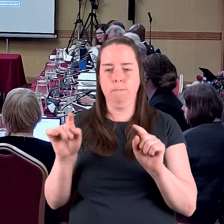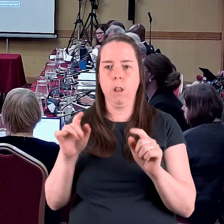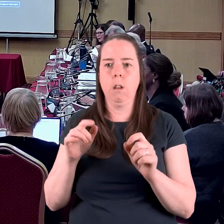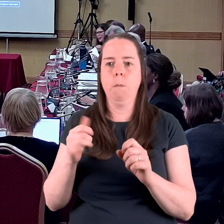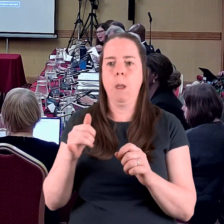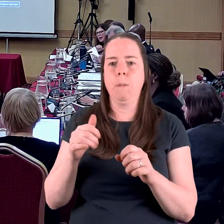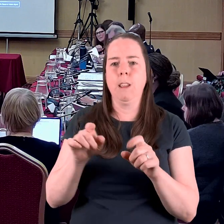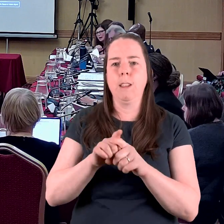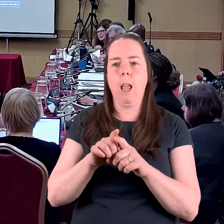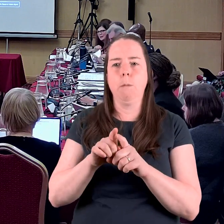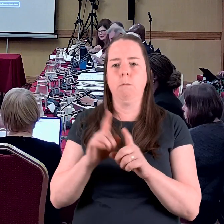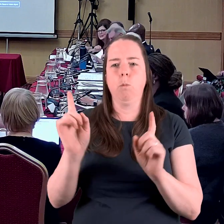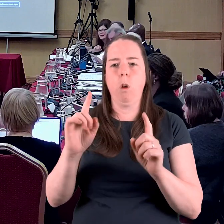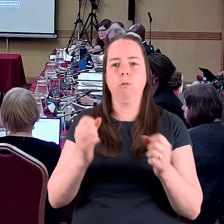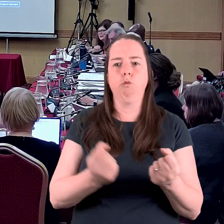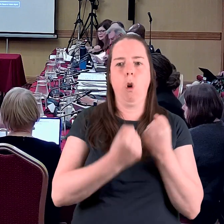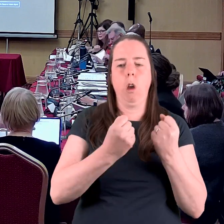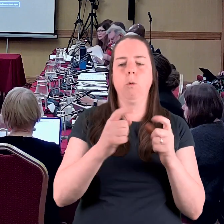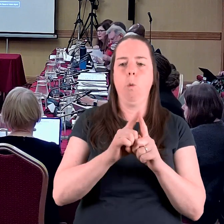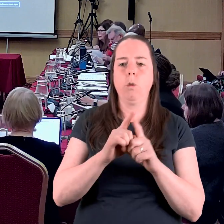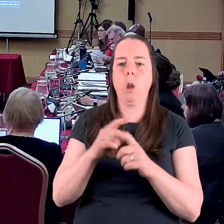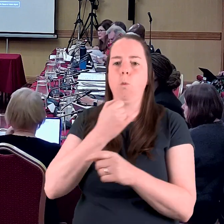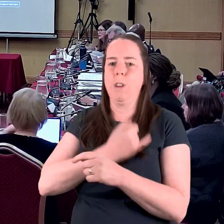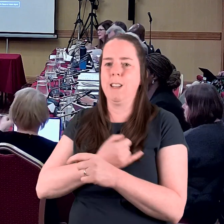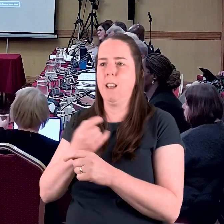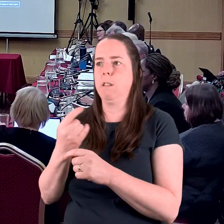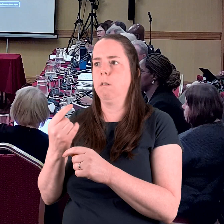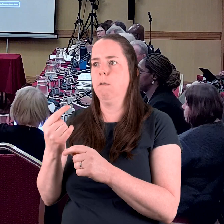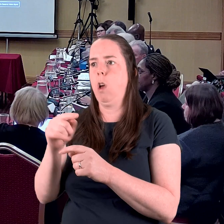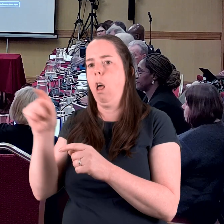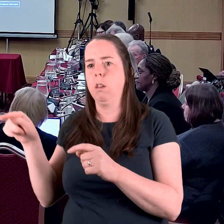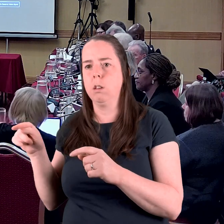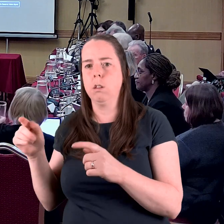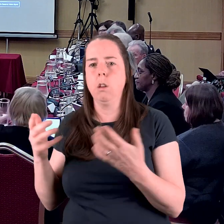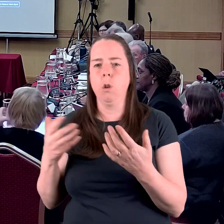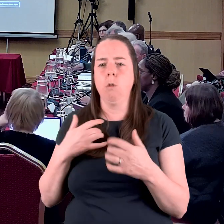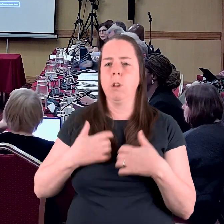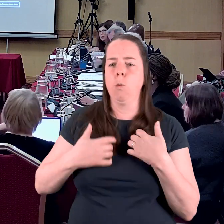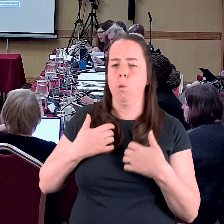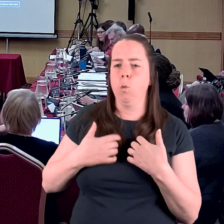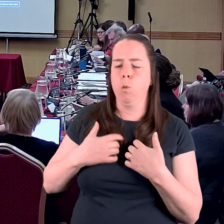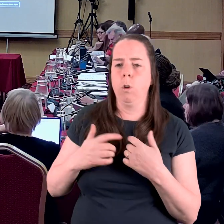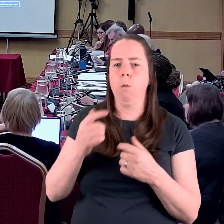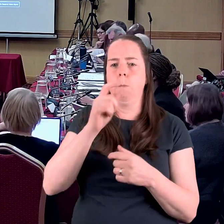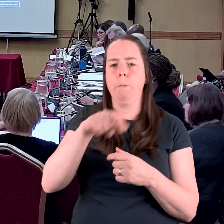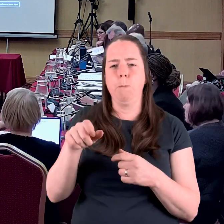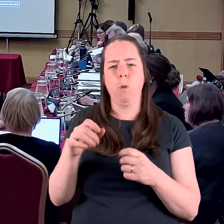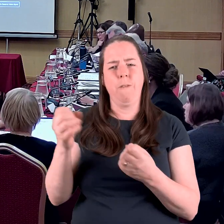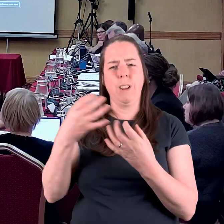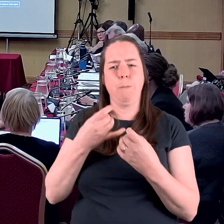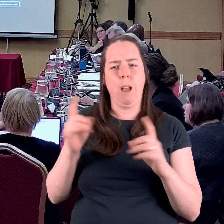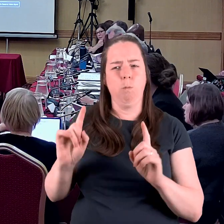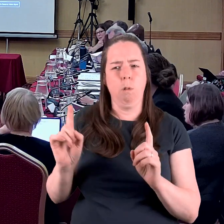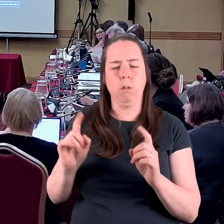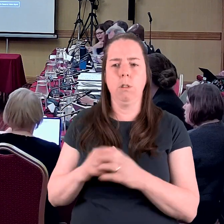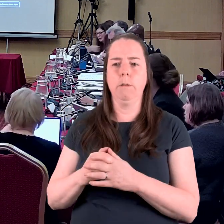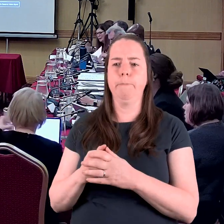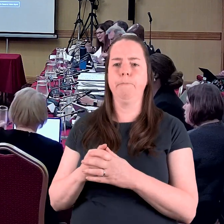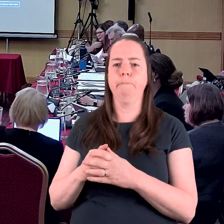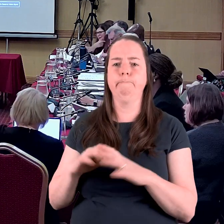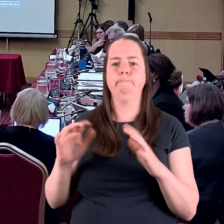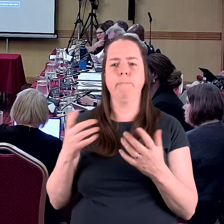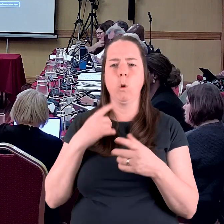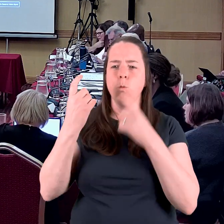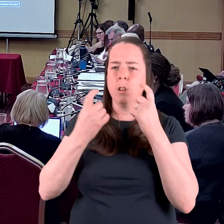Now, maybe the same things that were strong were also, you know, weakness for some and a strength for others. So I was particularly interested in what people did feed back, you